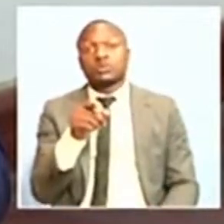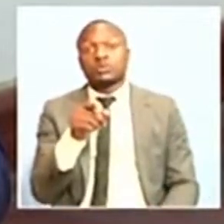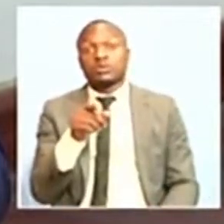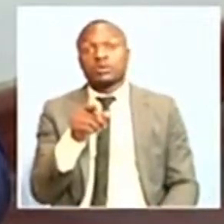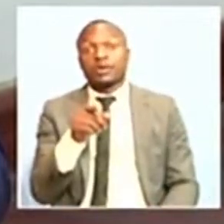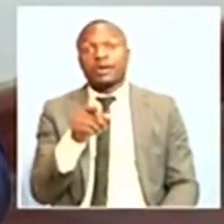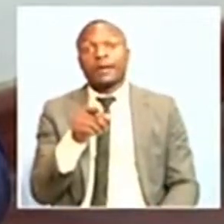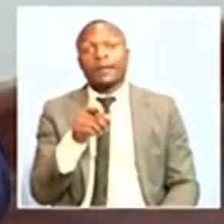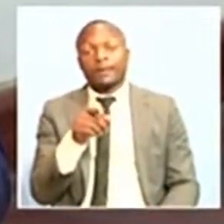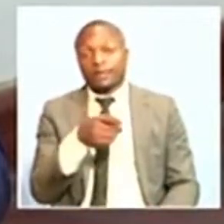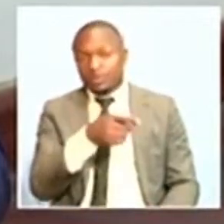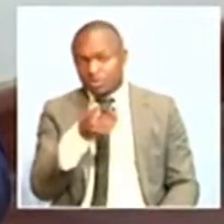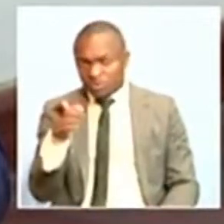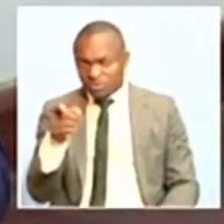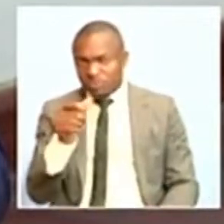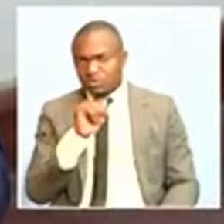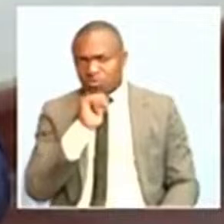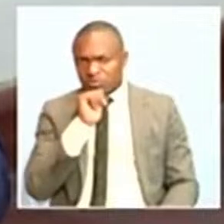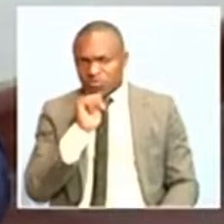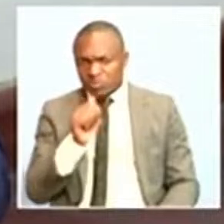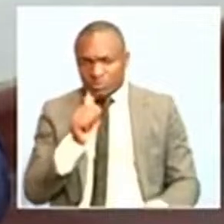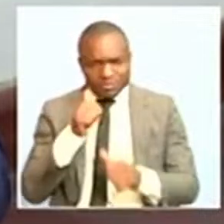taxpayers, non-compliant